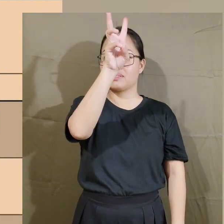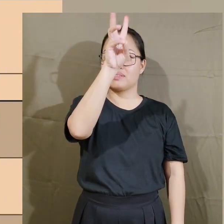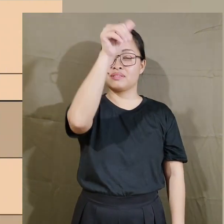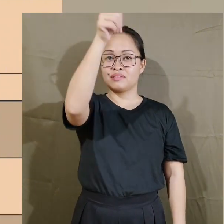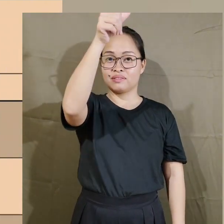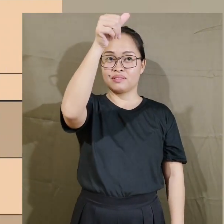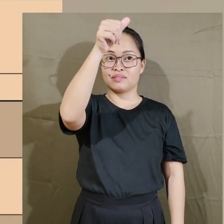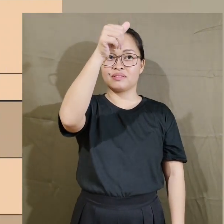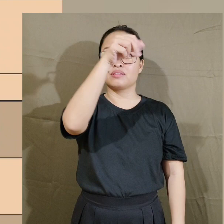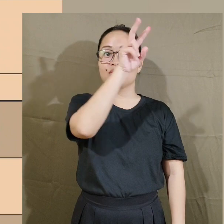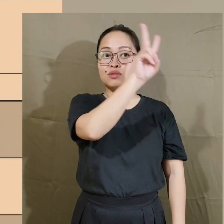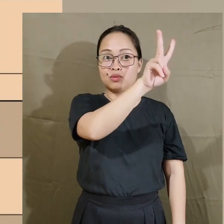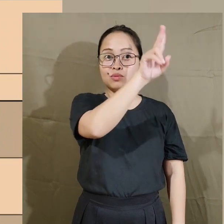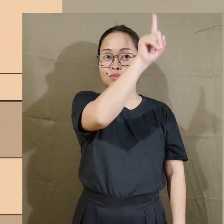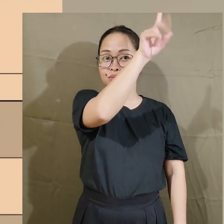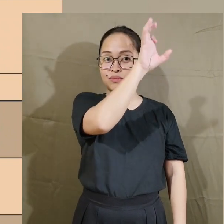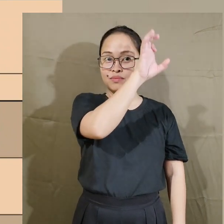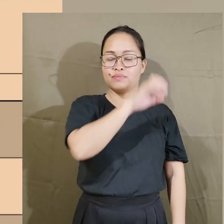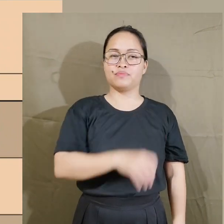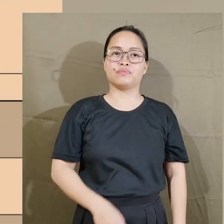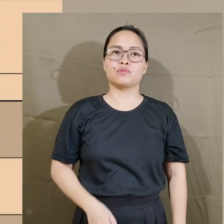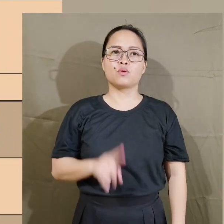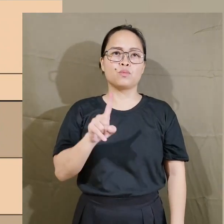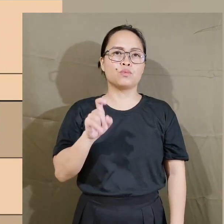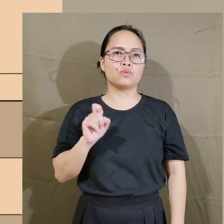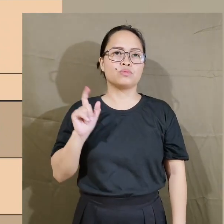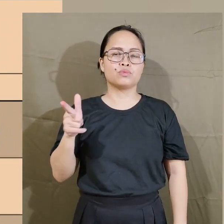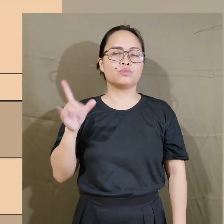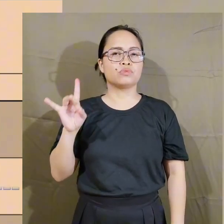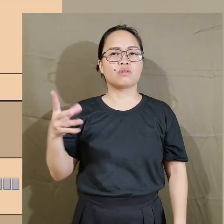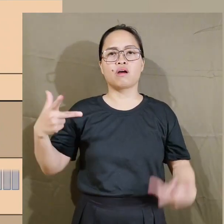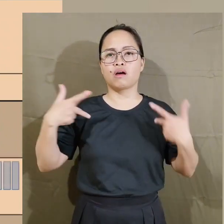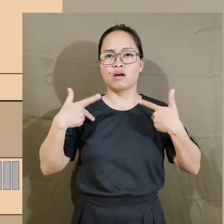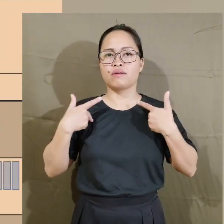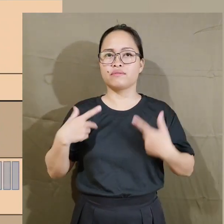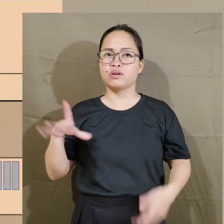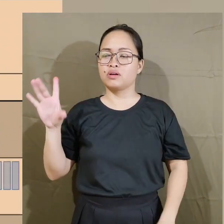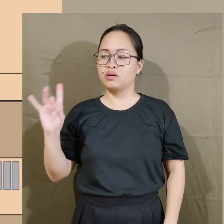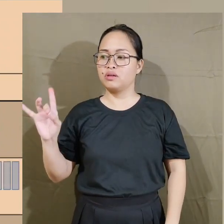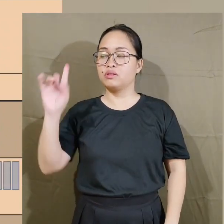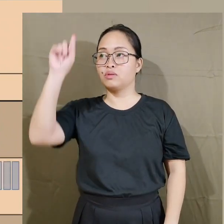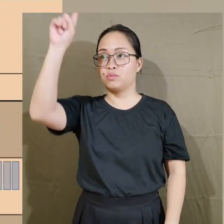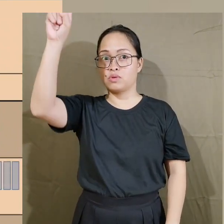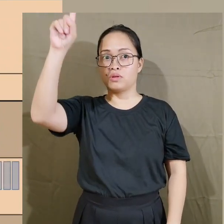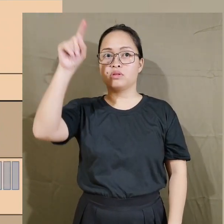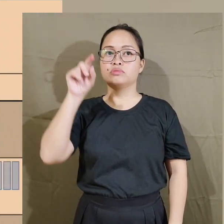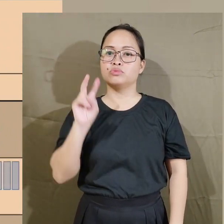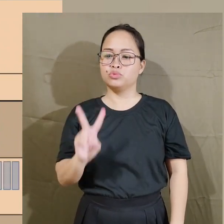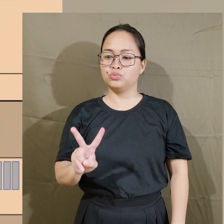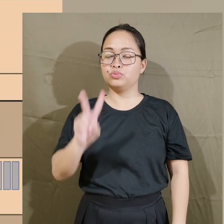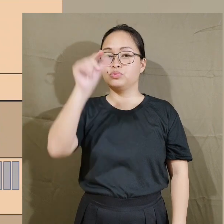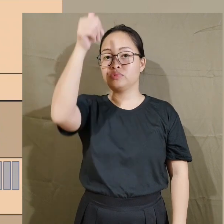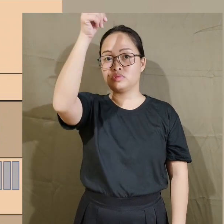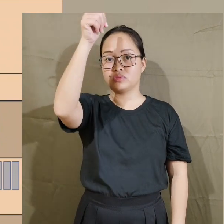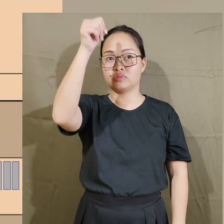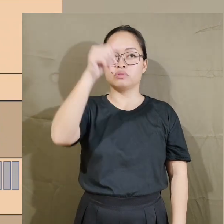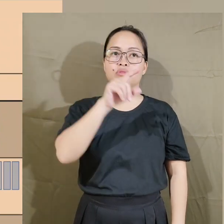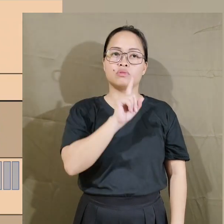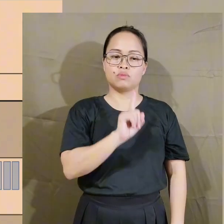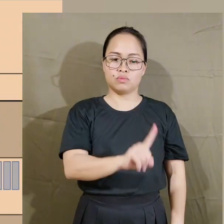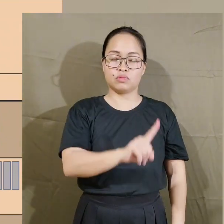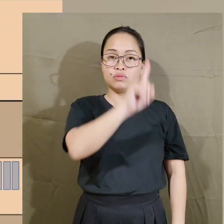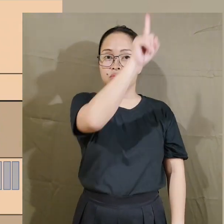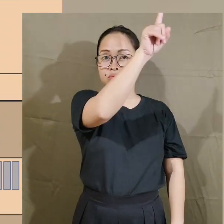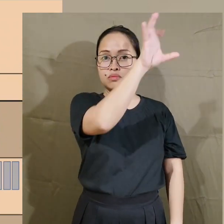2 hundreds, while 128 has 8 ones, 2 tens,